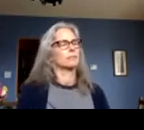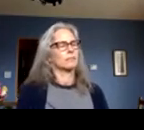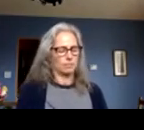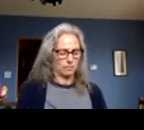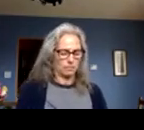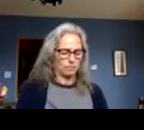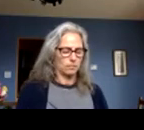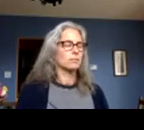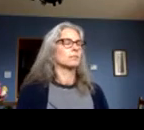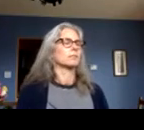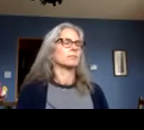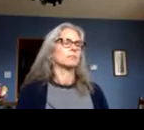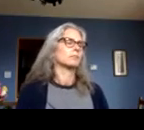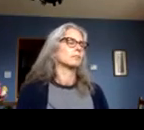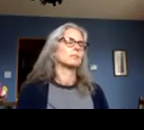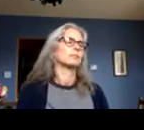Okay.